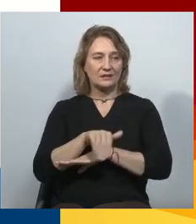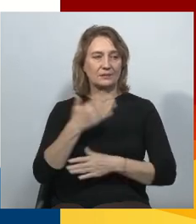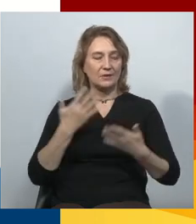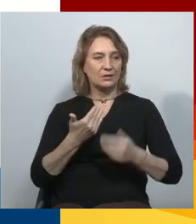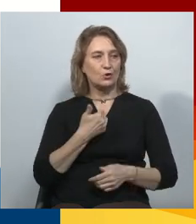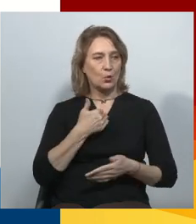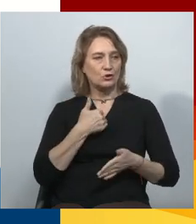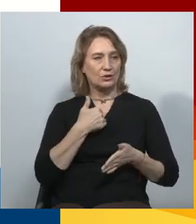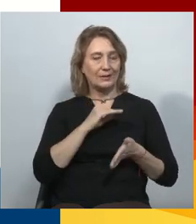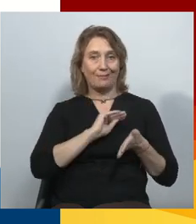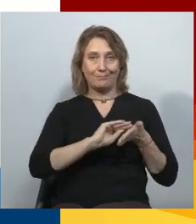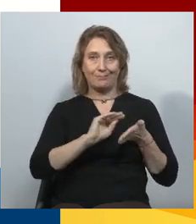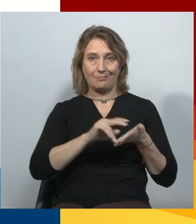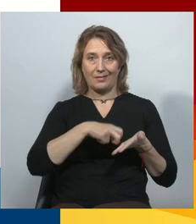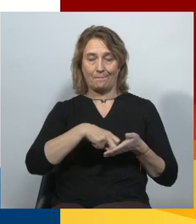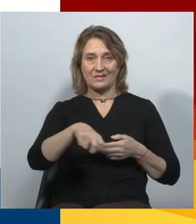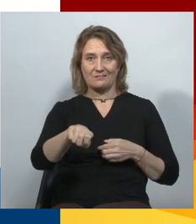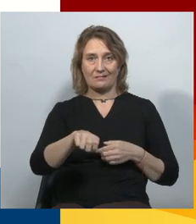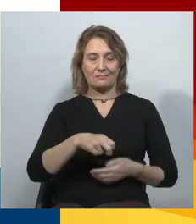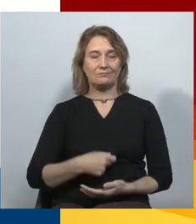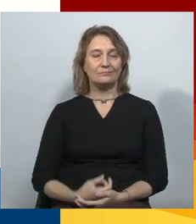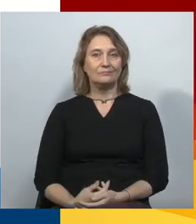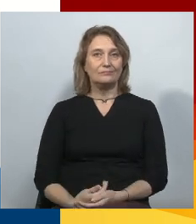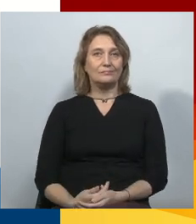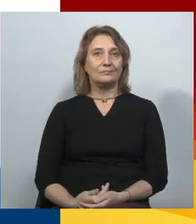using the following addresses.